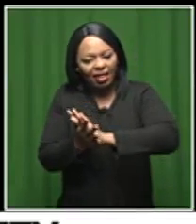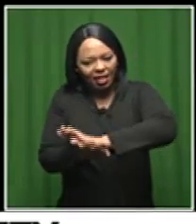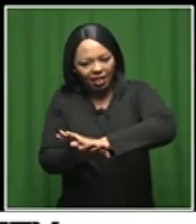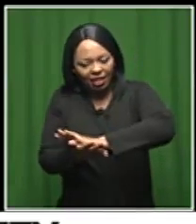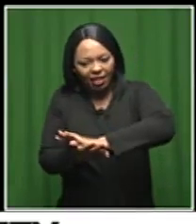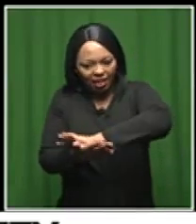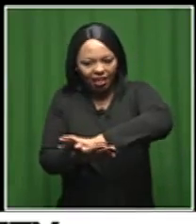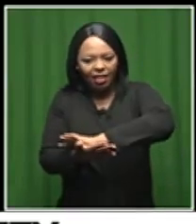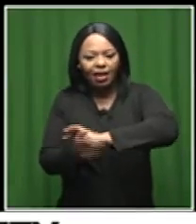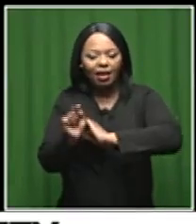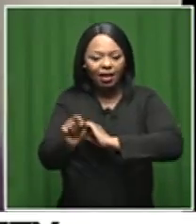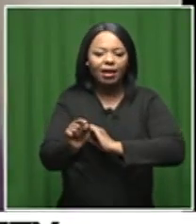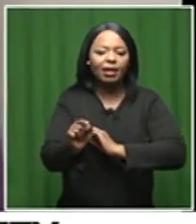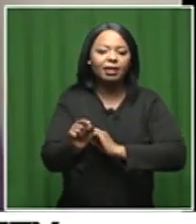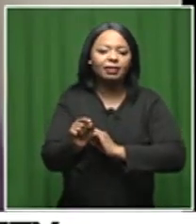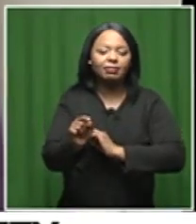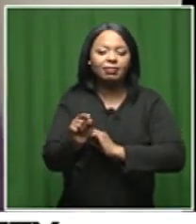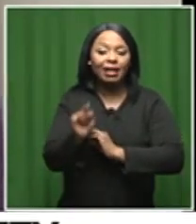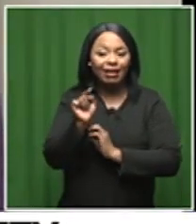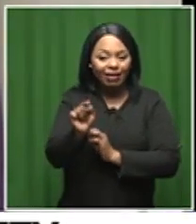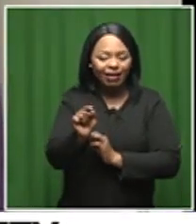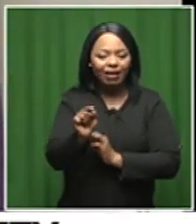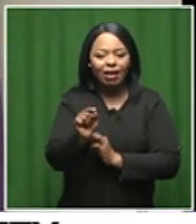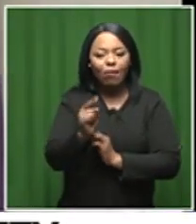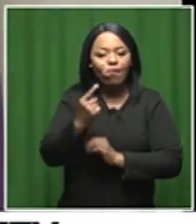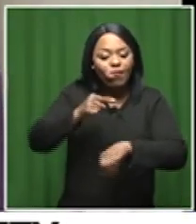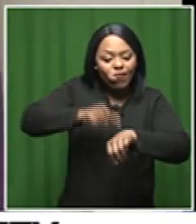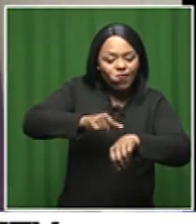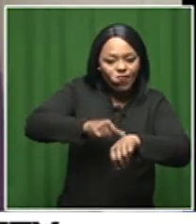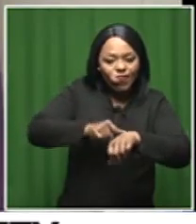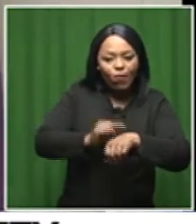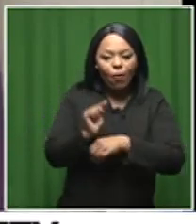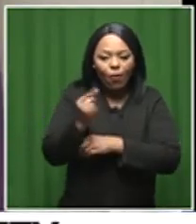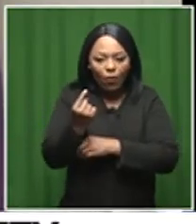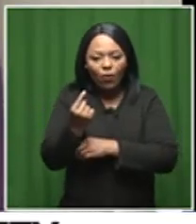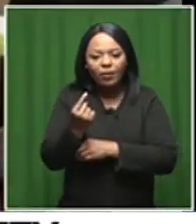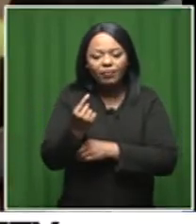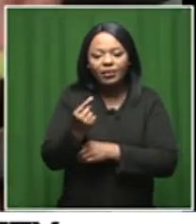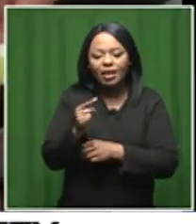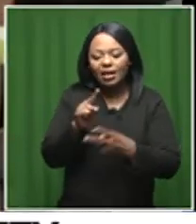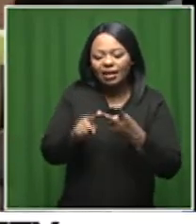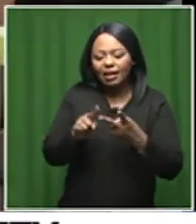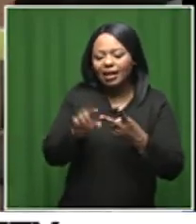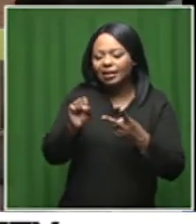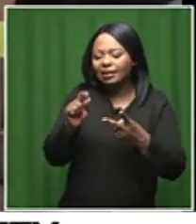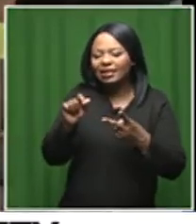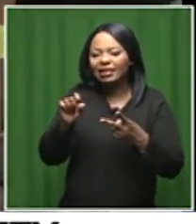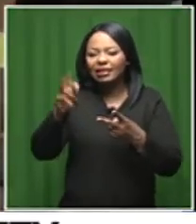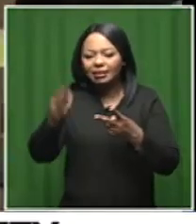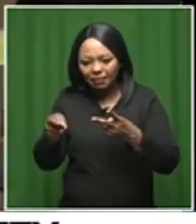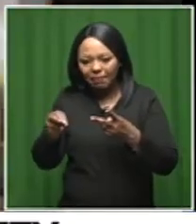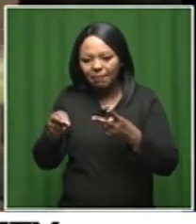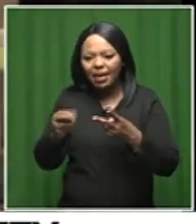matter, which is the early precursors and stem cells which live in specialized